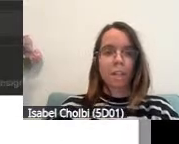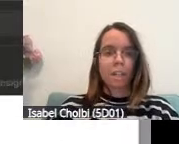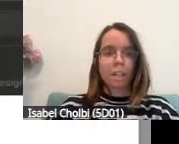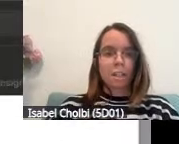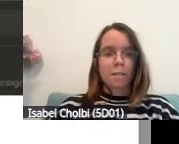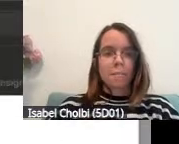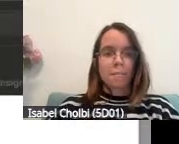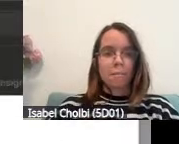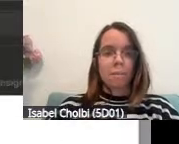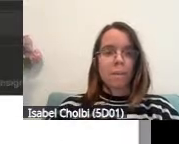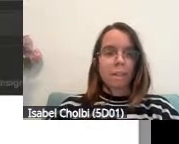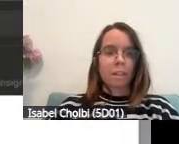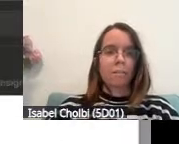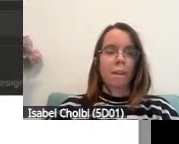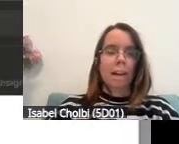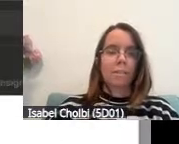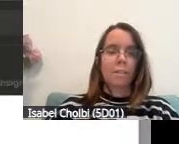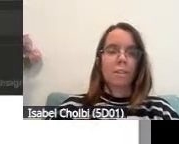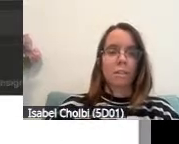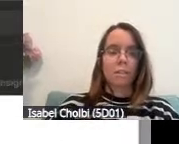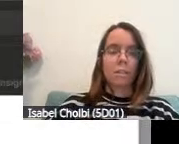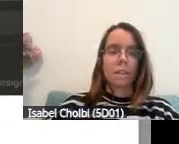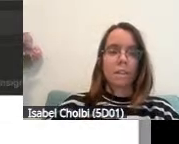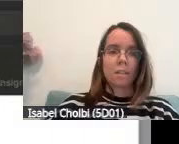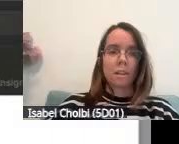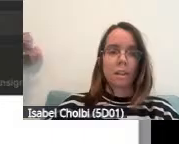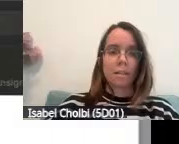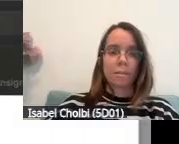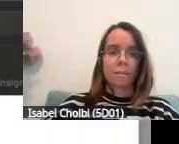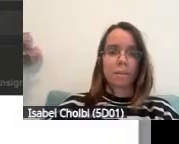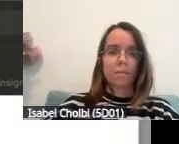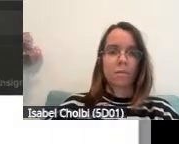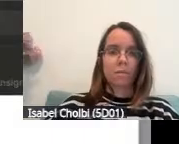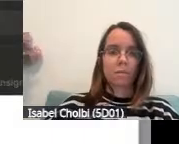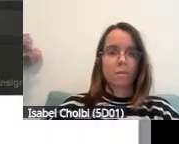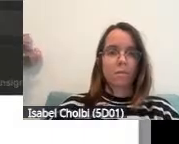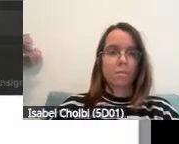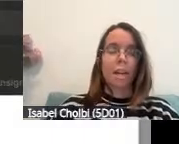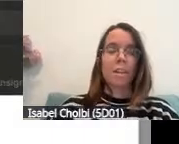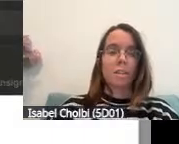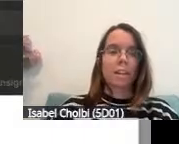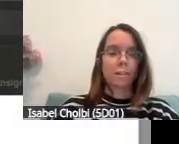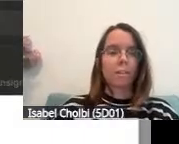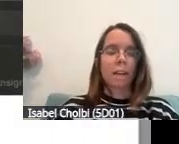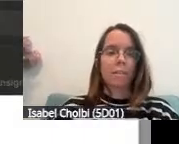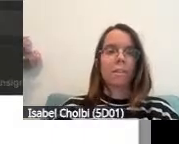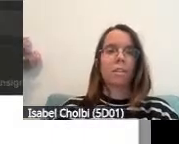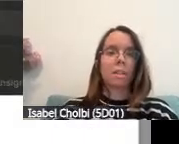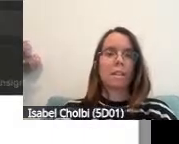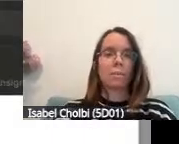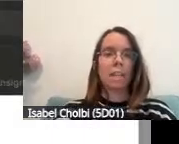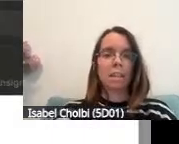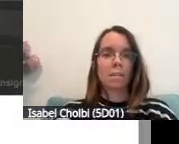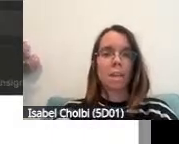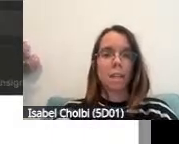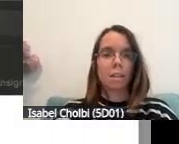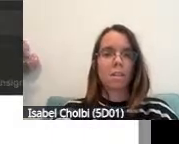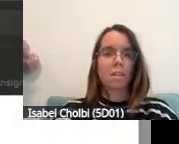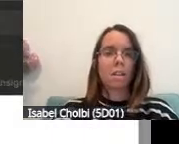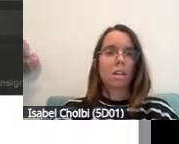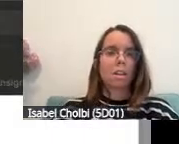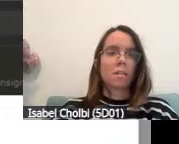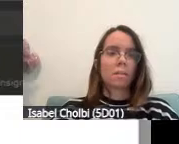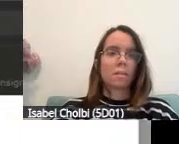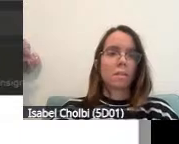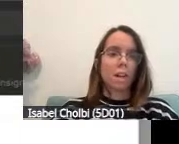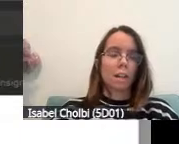effort. But basically what we have to do is my understanding of what we have to do is we get the